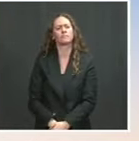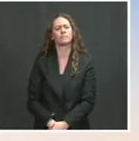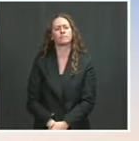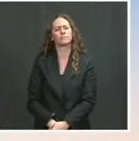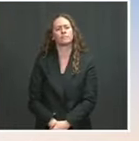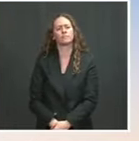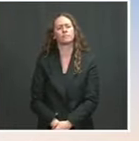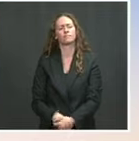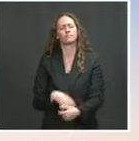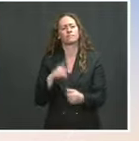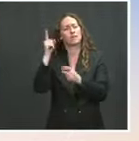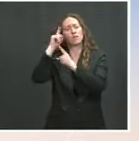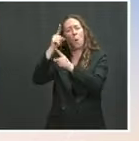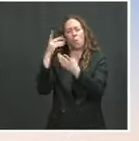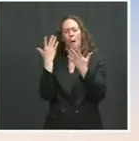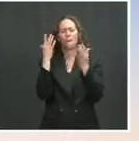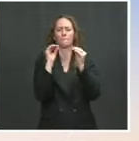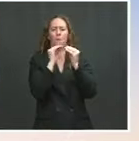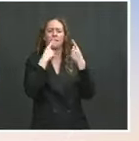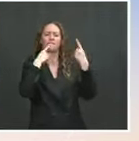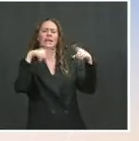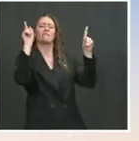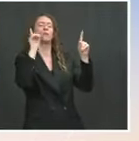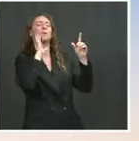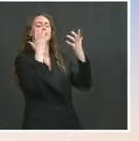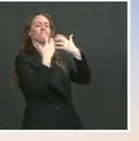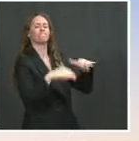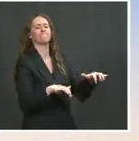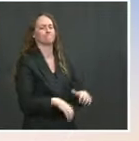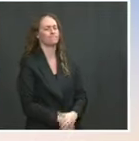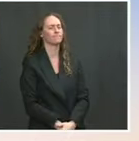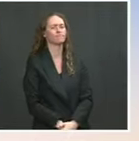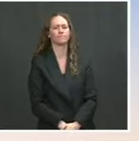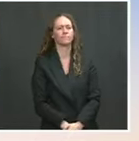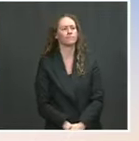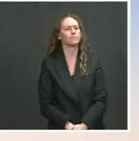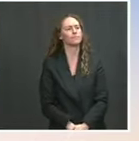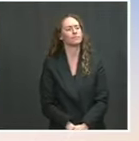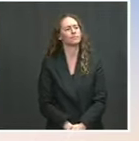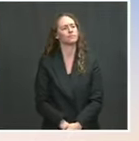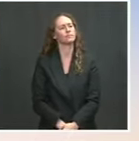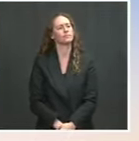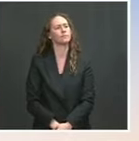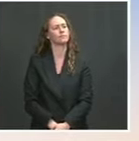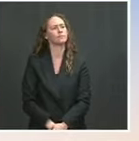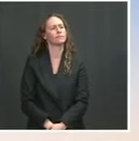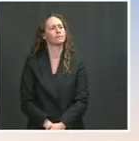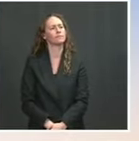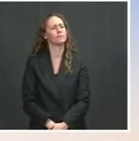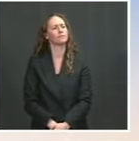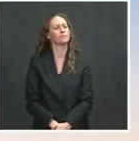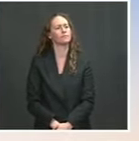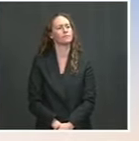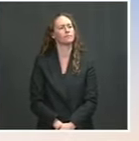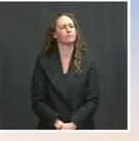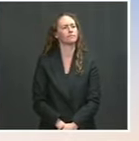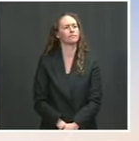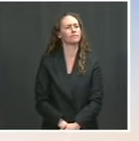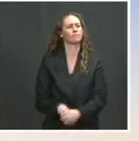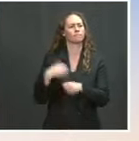The weekend, there were these reports that the Israelis had shared intelligence with the United States regarding what was going on in that tower that was blown up and